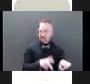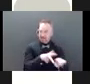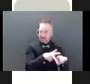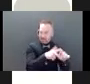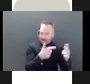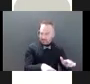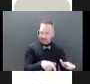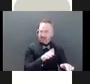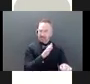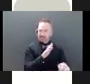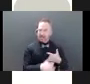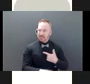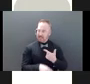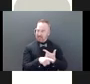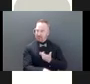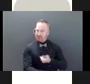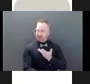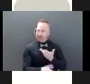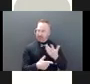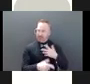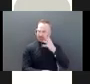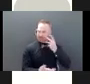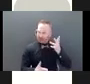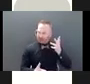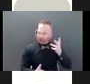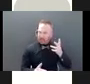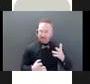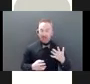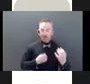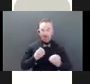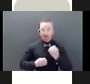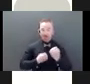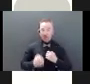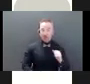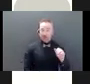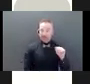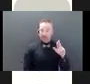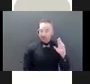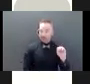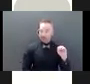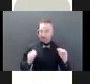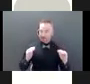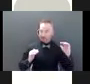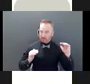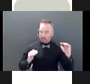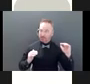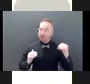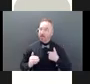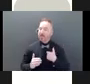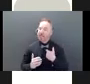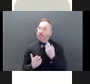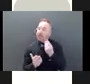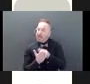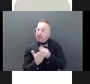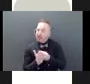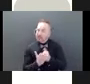Now, you see that emotional abuse was a little bit higher, but financial abuse was pretty high in the rankings